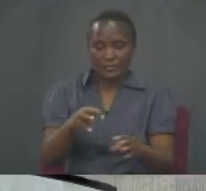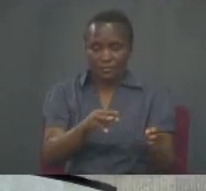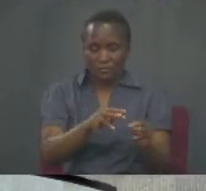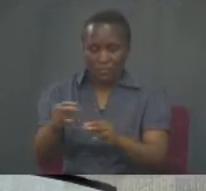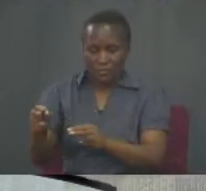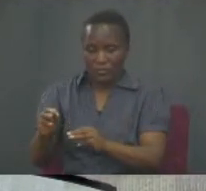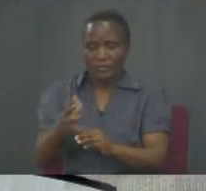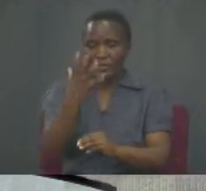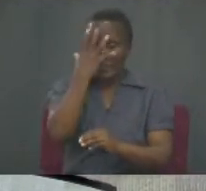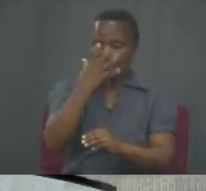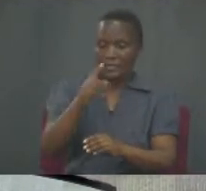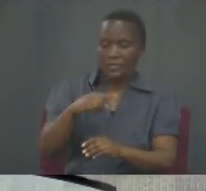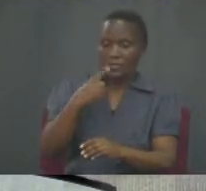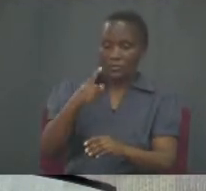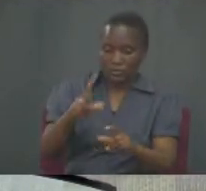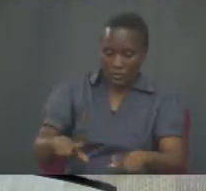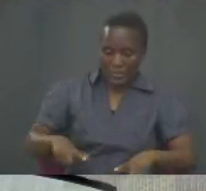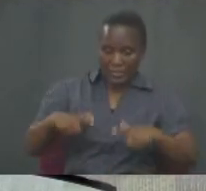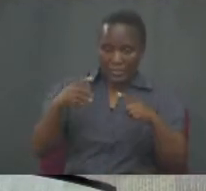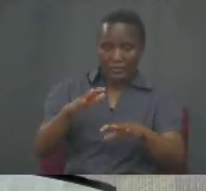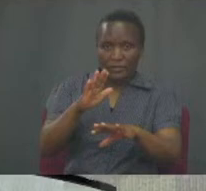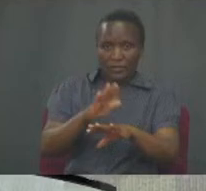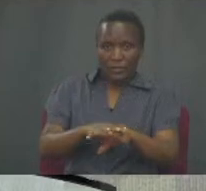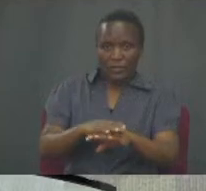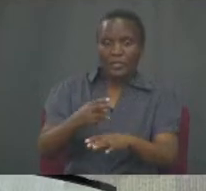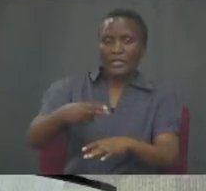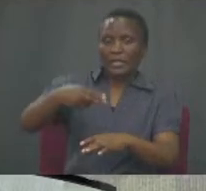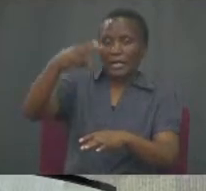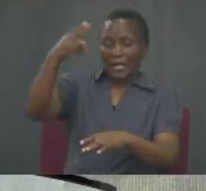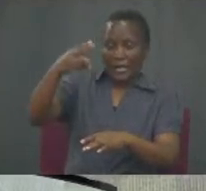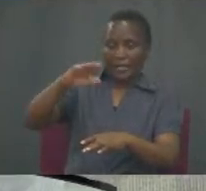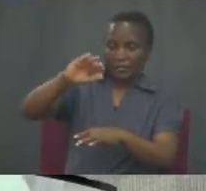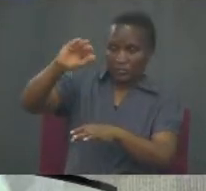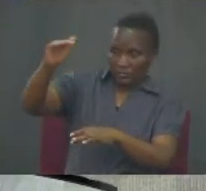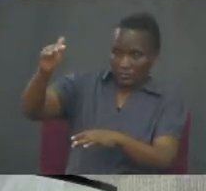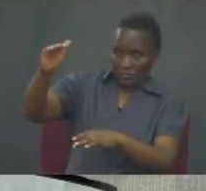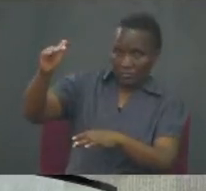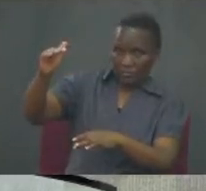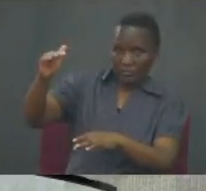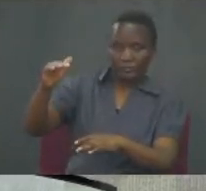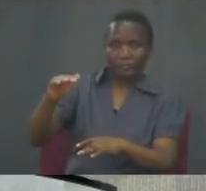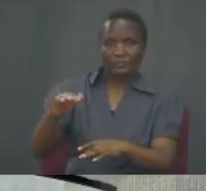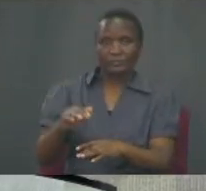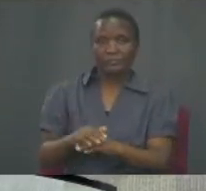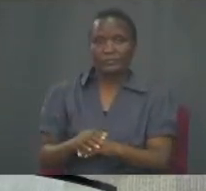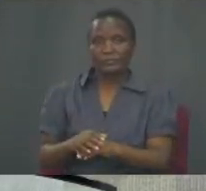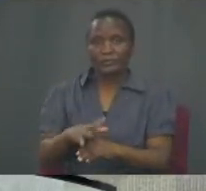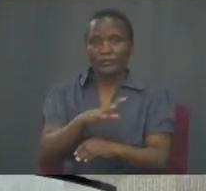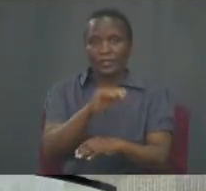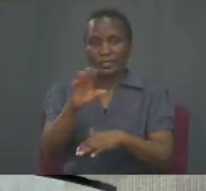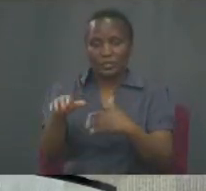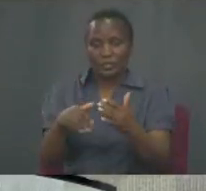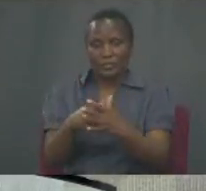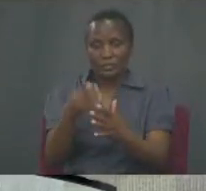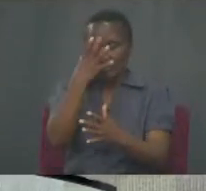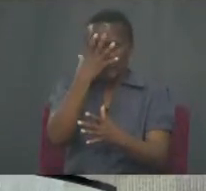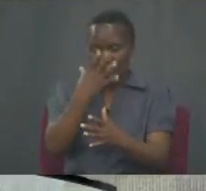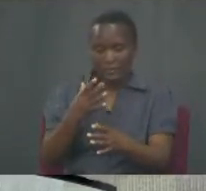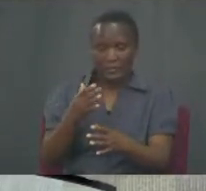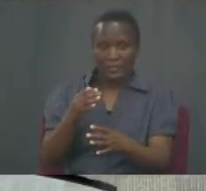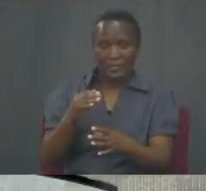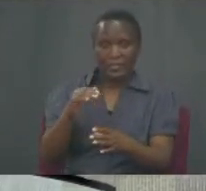mountains. Those ones, they managed to drive. But all the Canaanites that inhabited the valley,